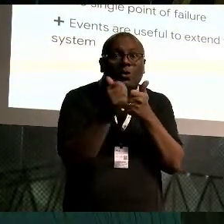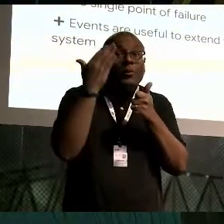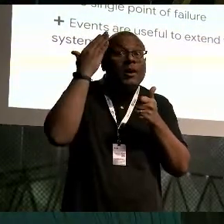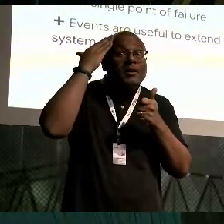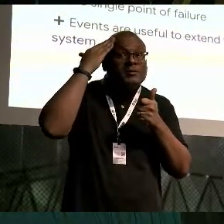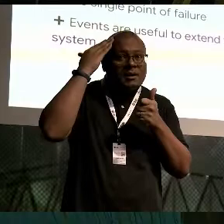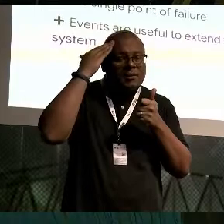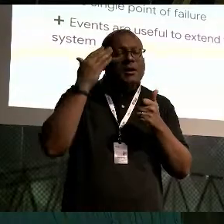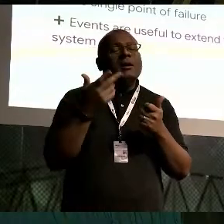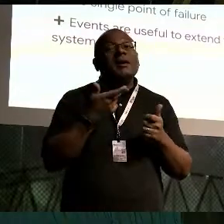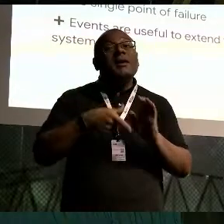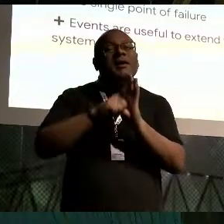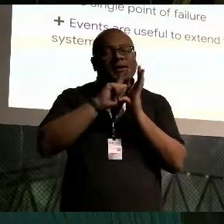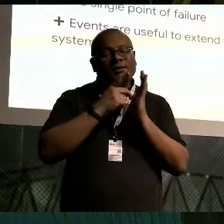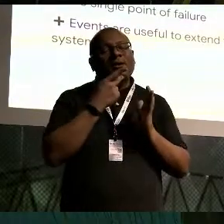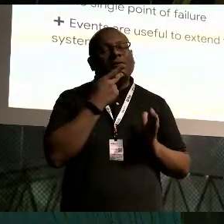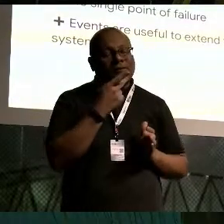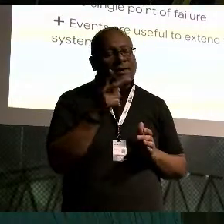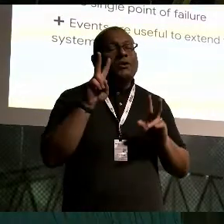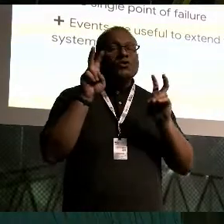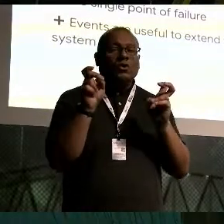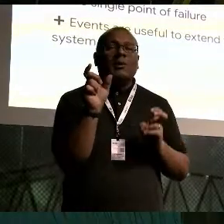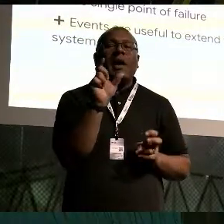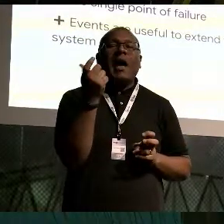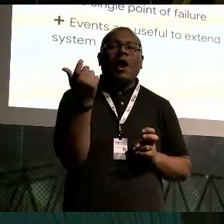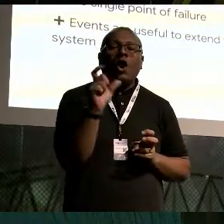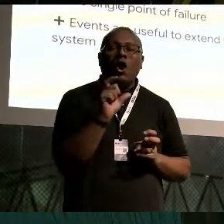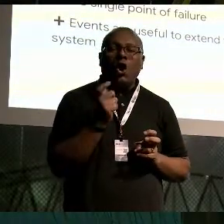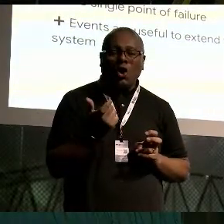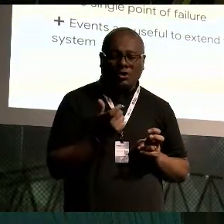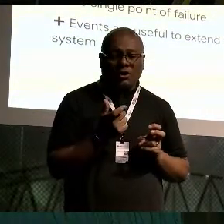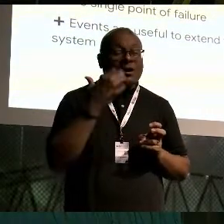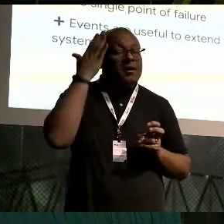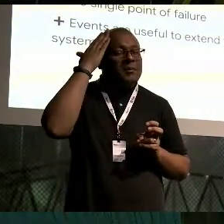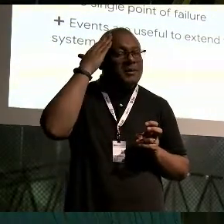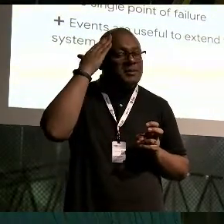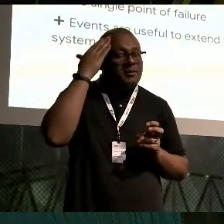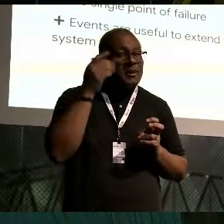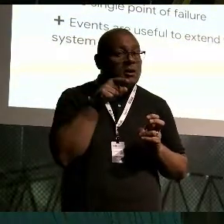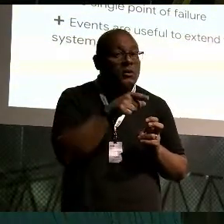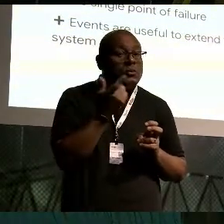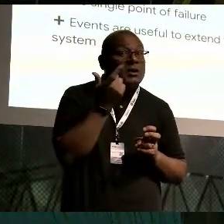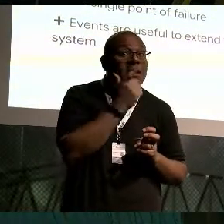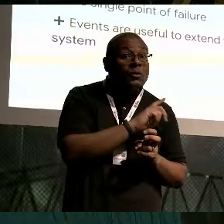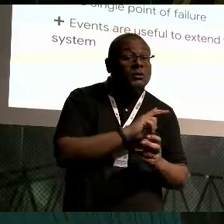logic that I talked about before, you still need to think about them, so they're still hard to do.